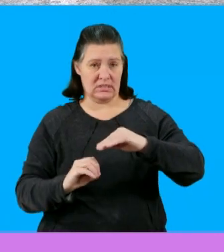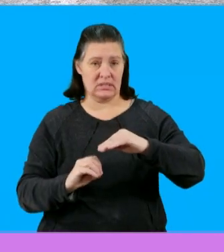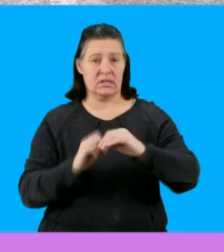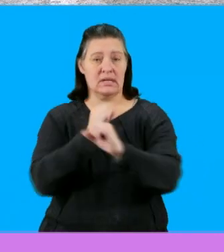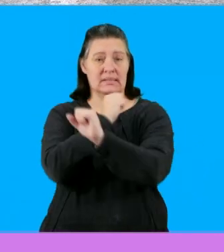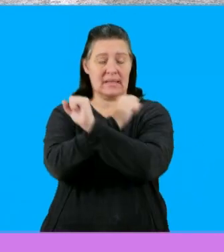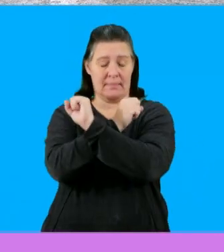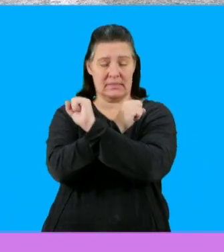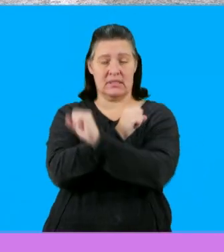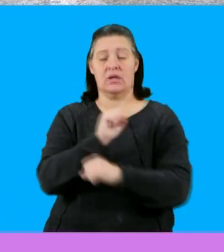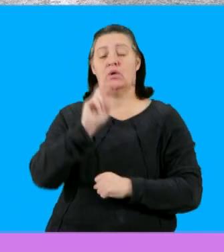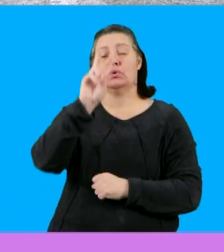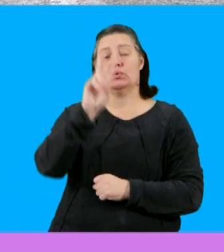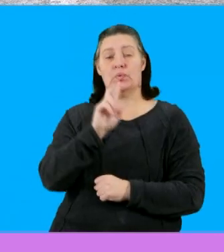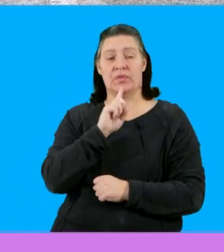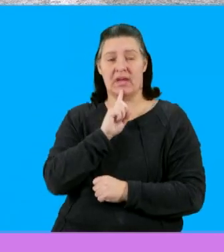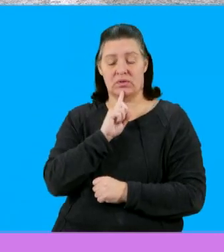of the price of